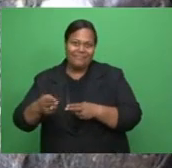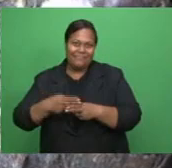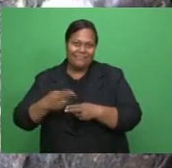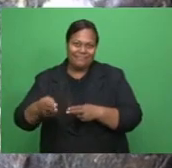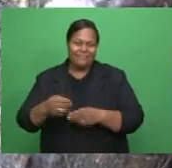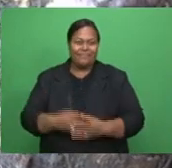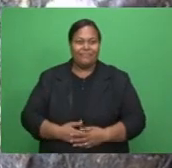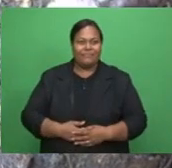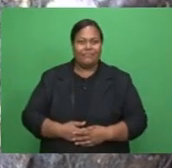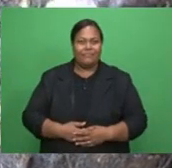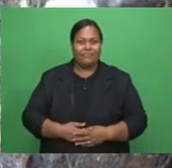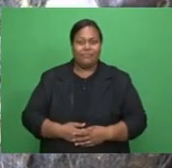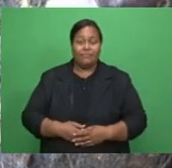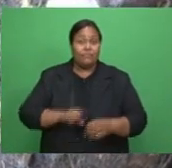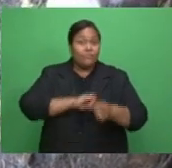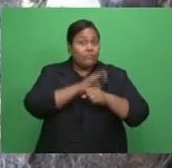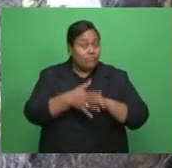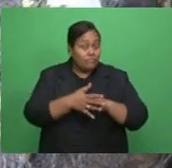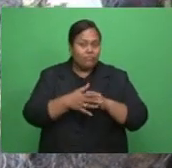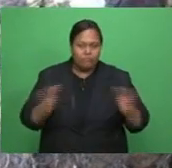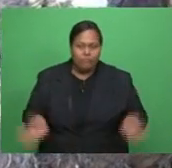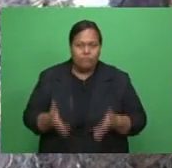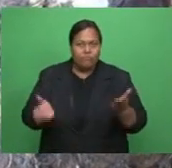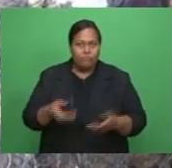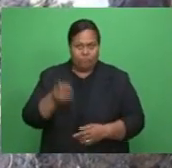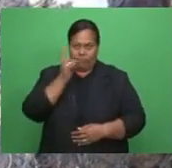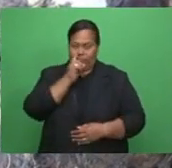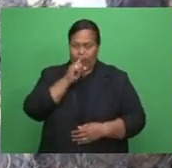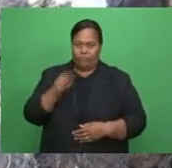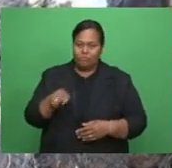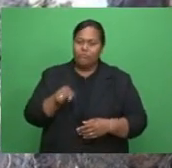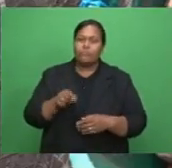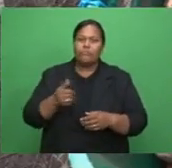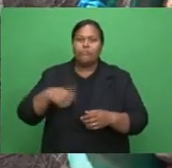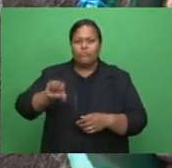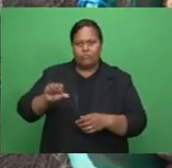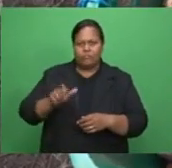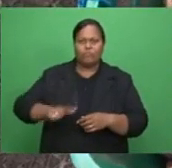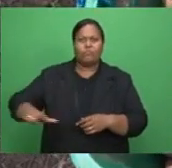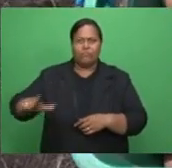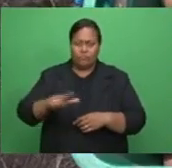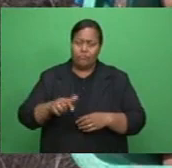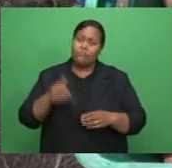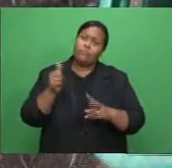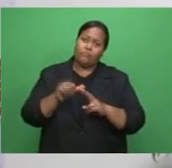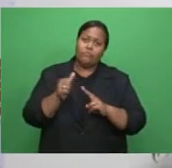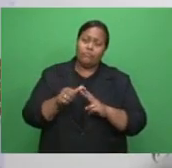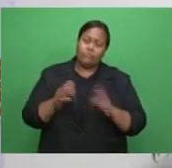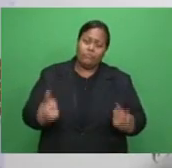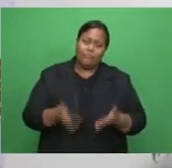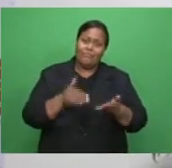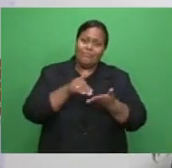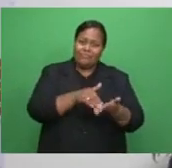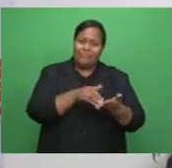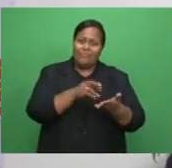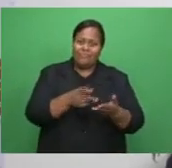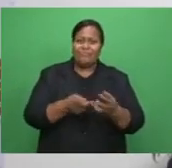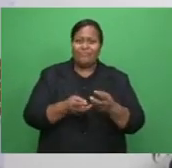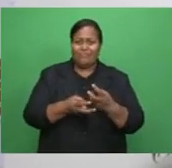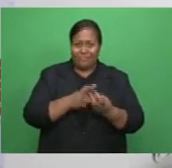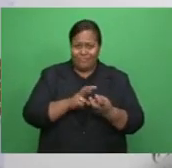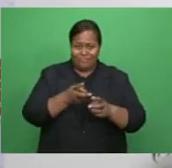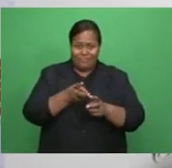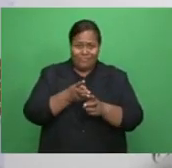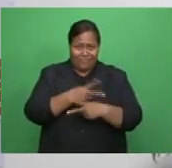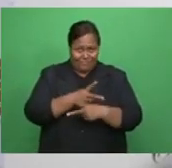self-sustainability, but has also ensured a consistent supply of local produce. I take you back, about 3 to 4 months ago, there